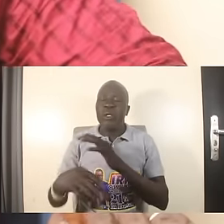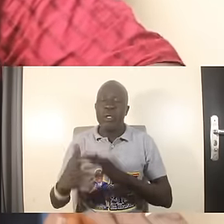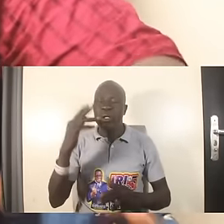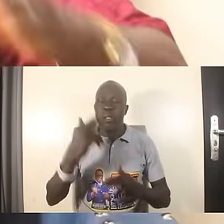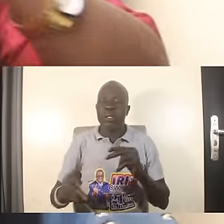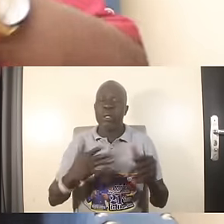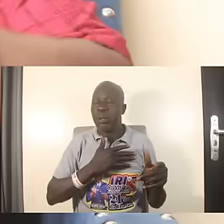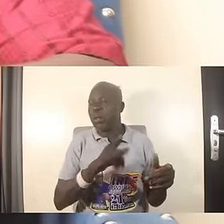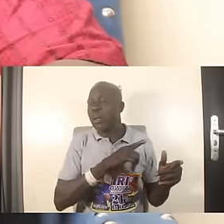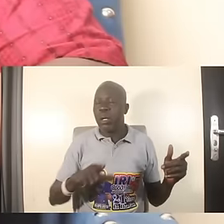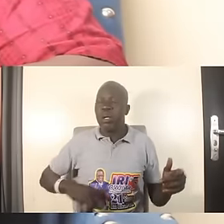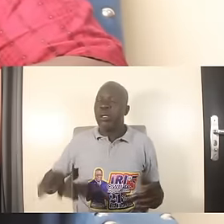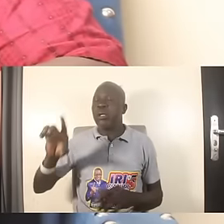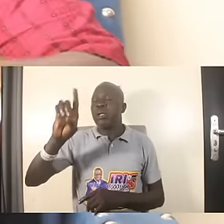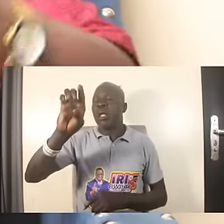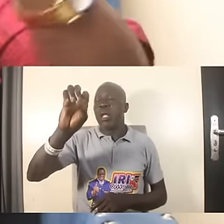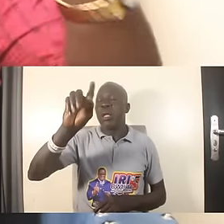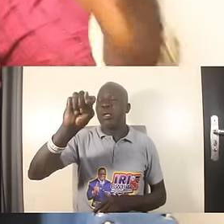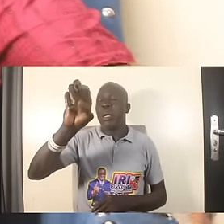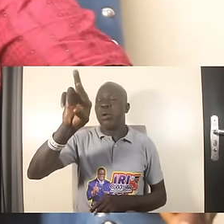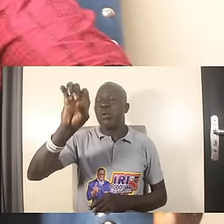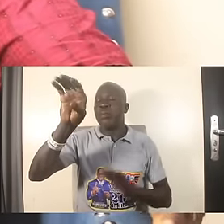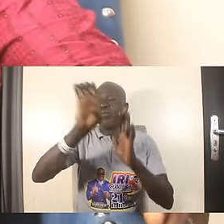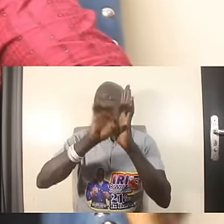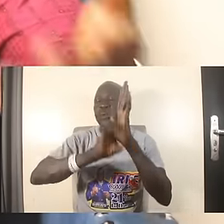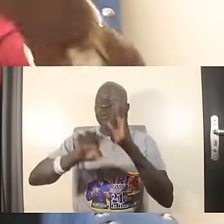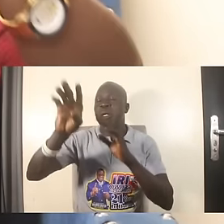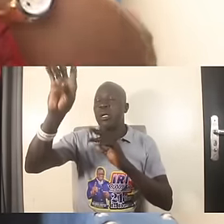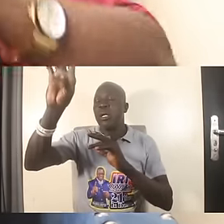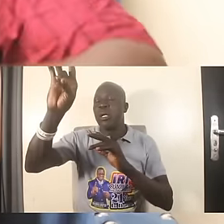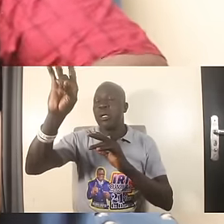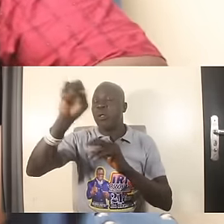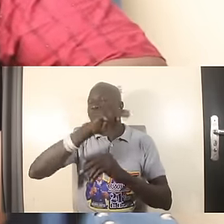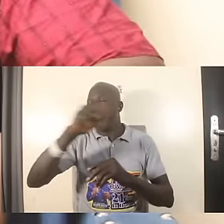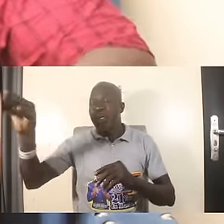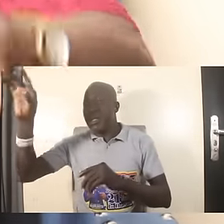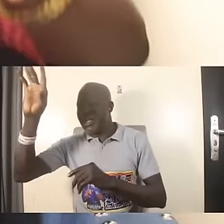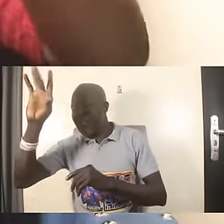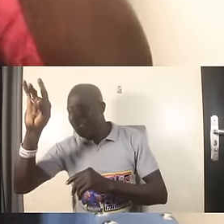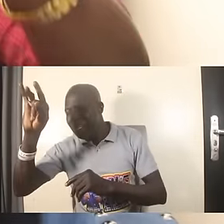Deuteronomy Deuteronomy chapter 8 verse 18